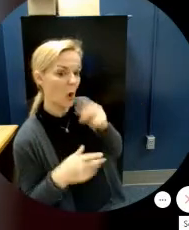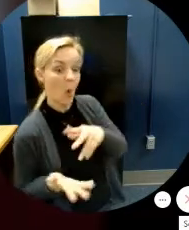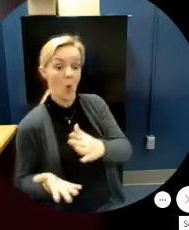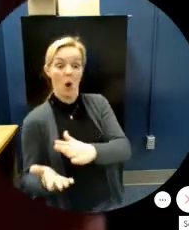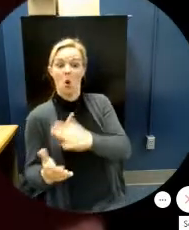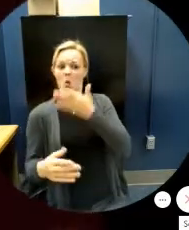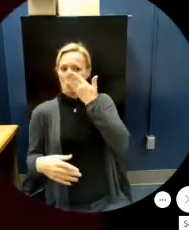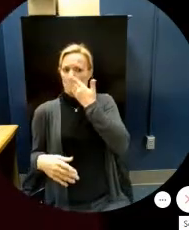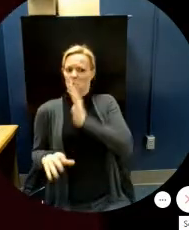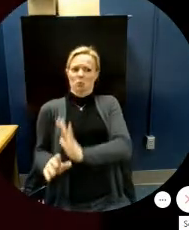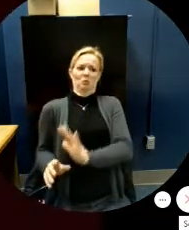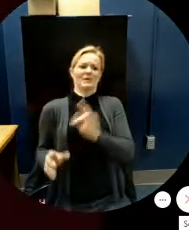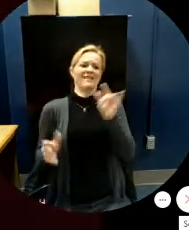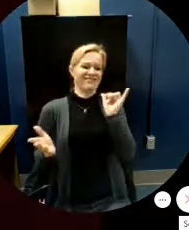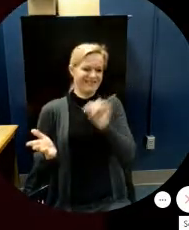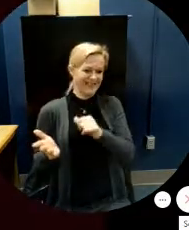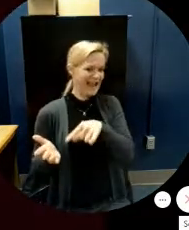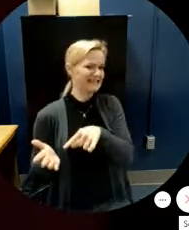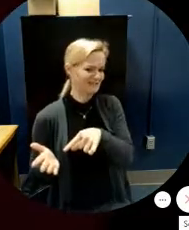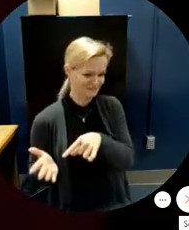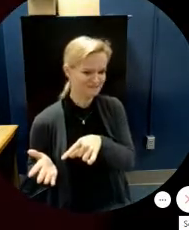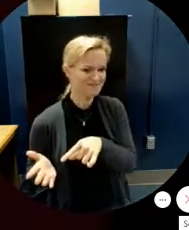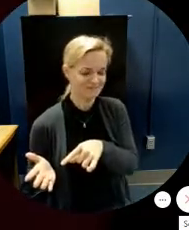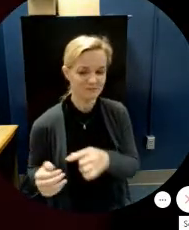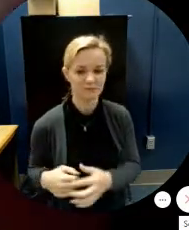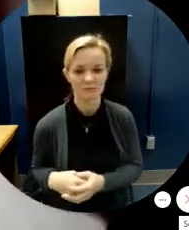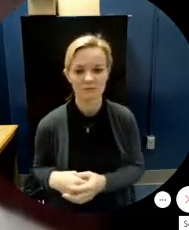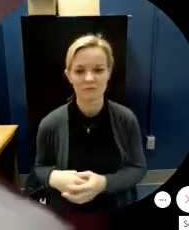Whoa, that's it. Right.